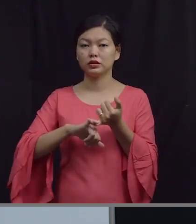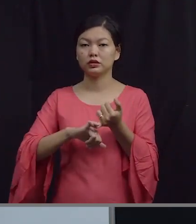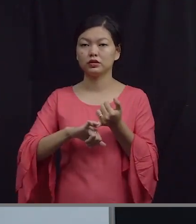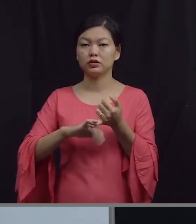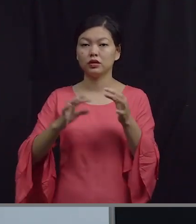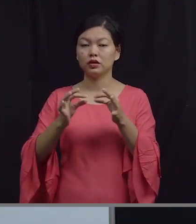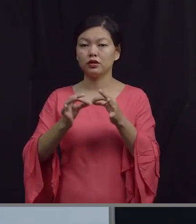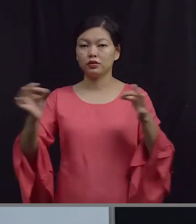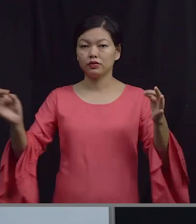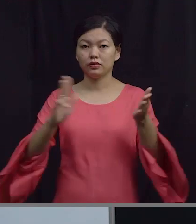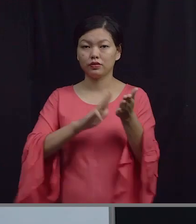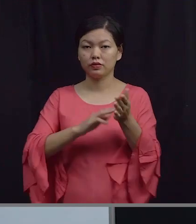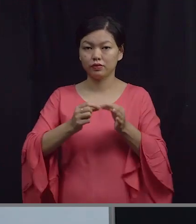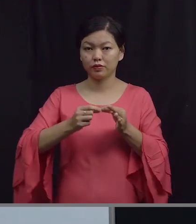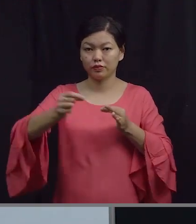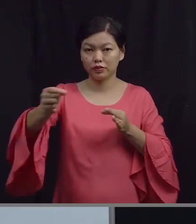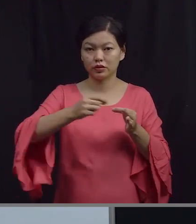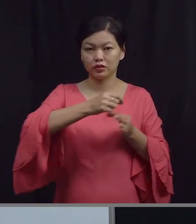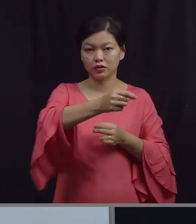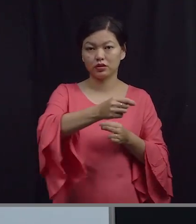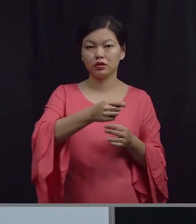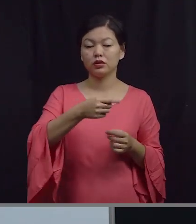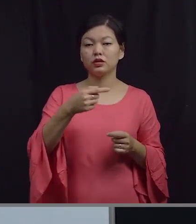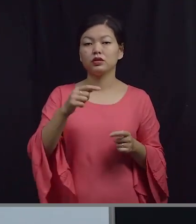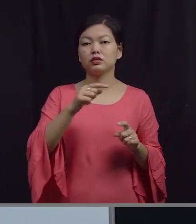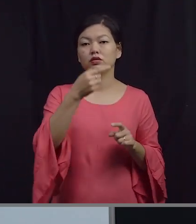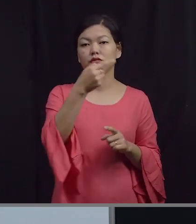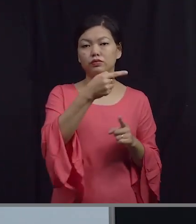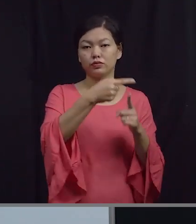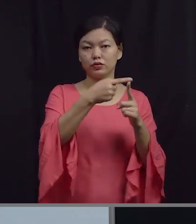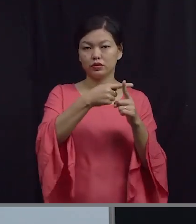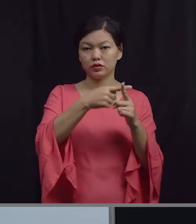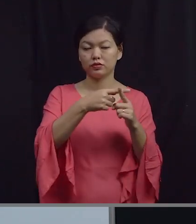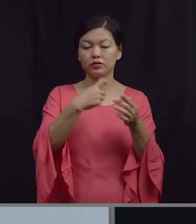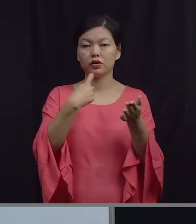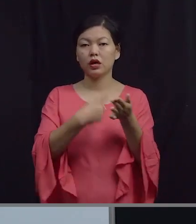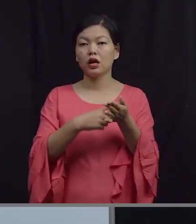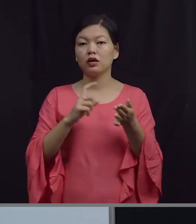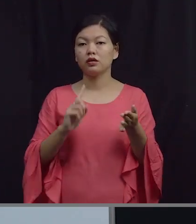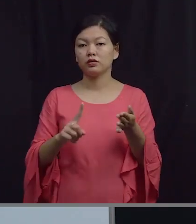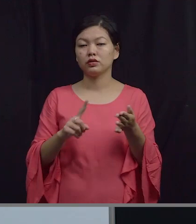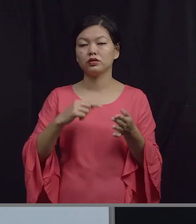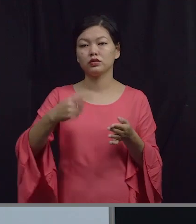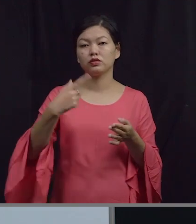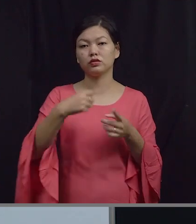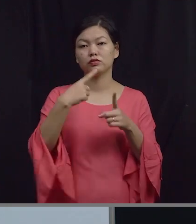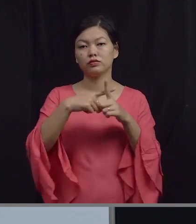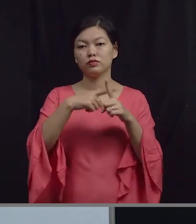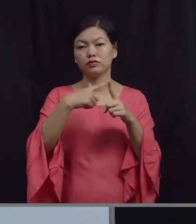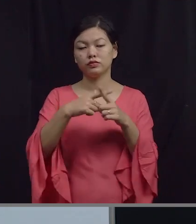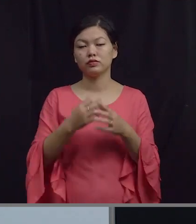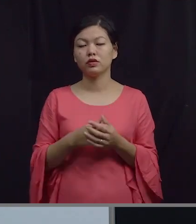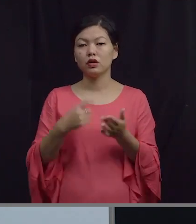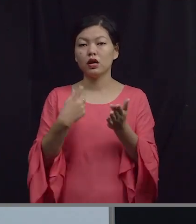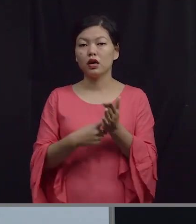its radius of curvature, it is on the positive side. So that's why R1 is positive. So another face is this one. So if